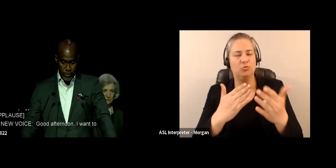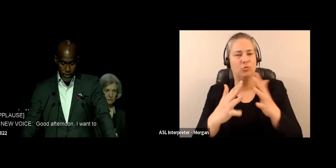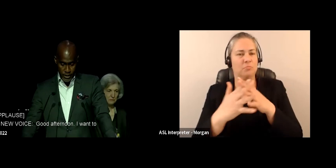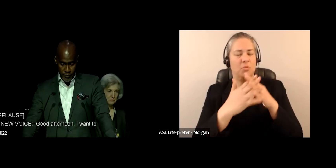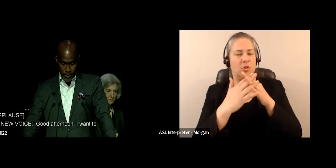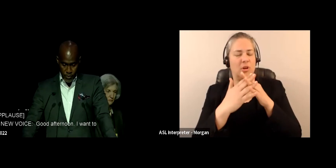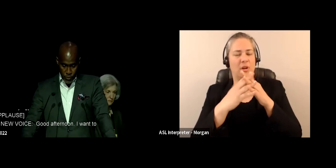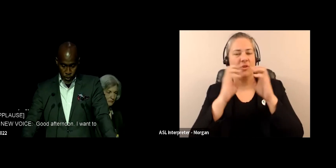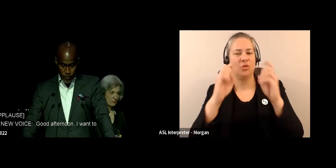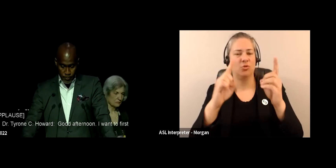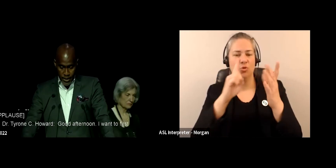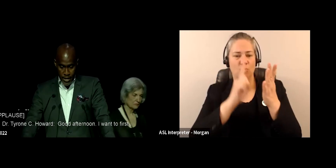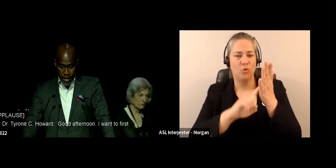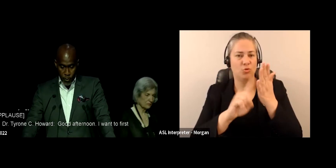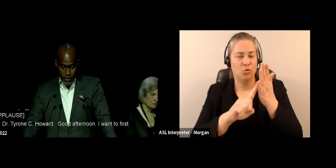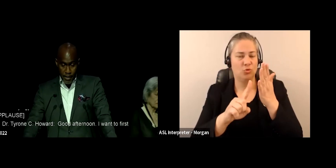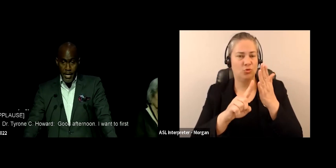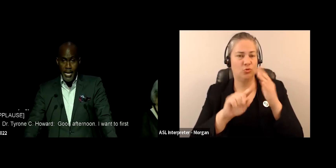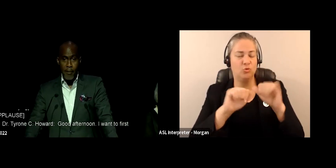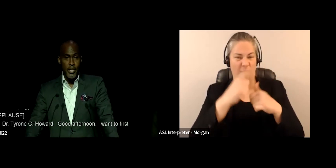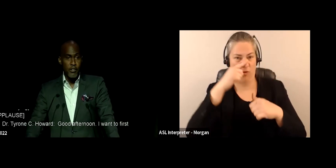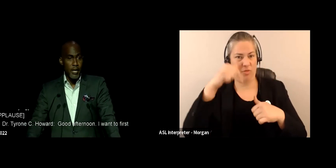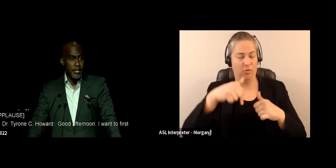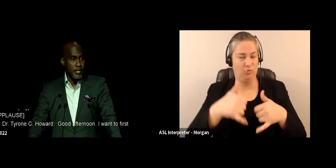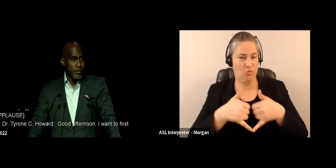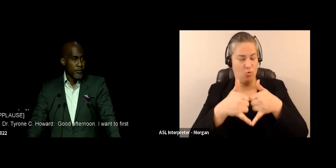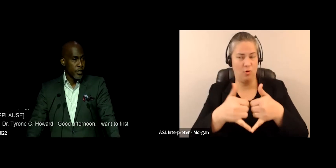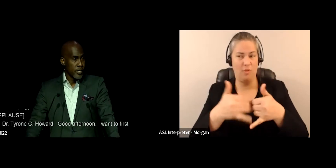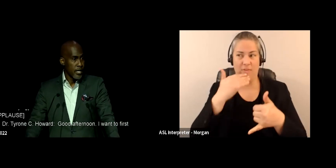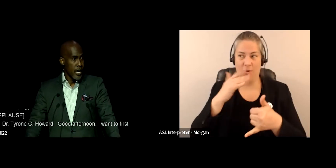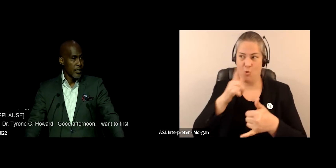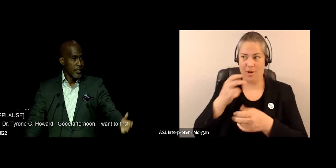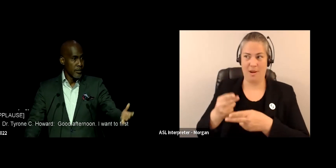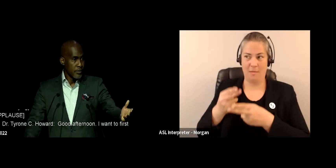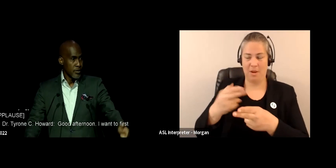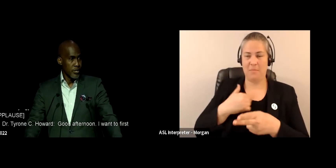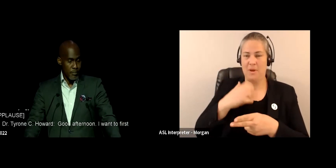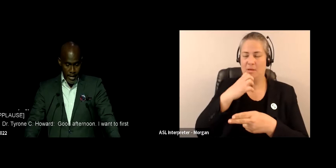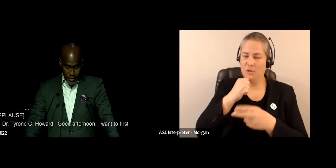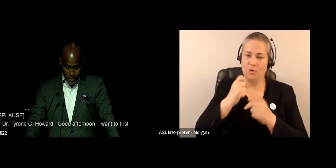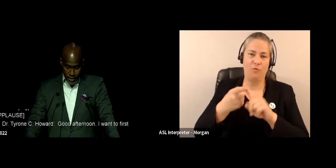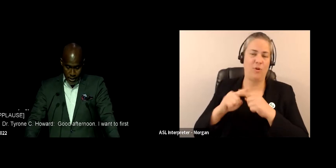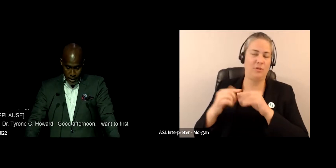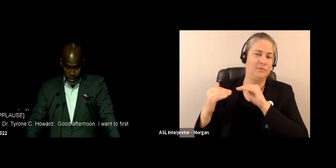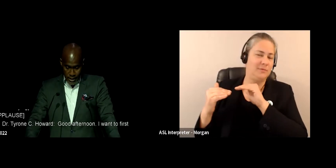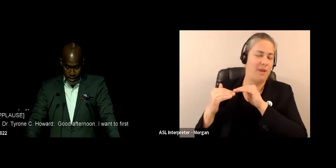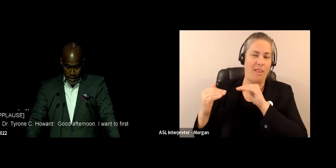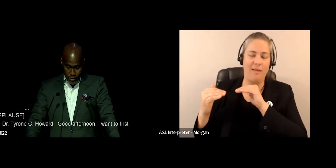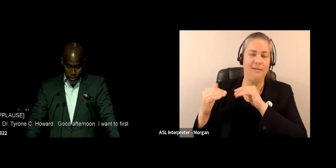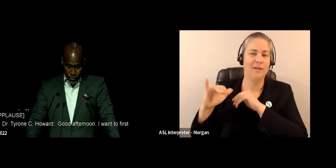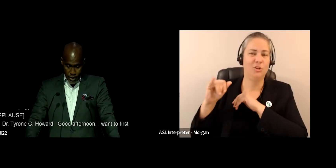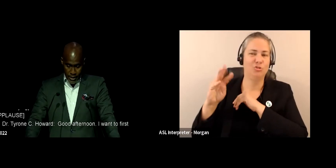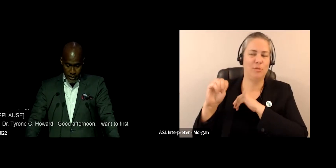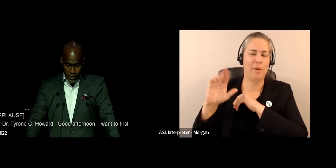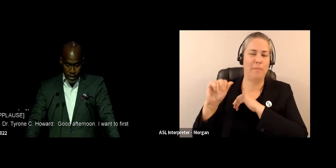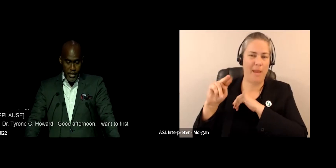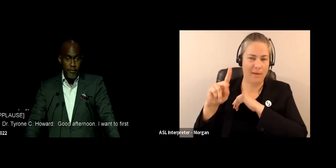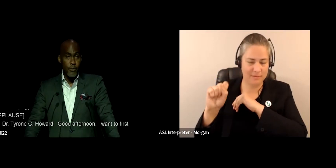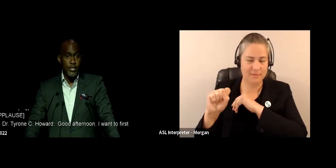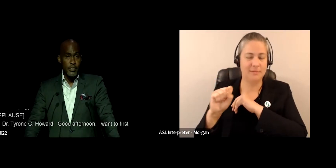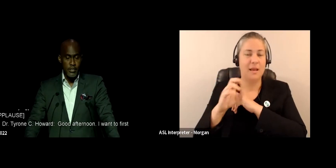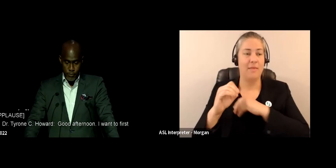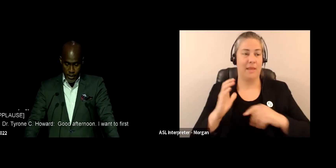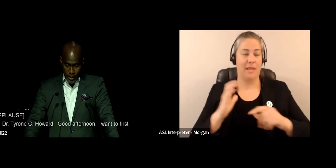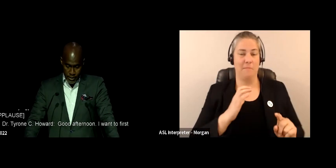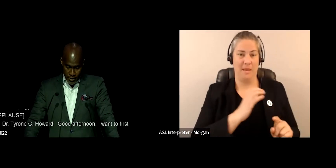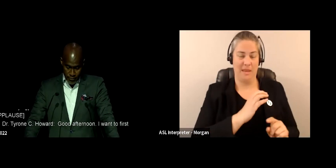Research Association for this award. I want to thank my nominator, my dear friend, colleague, Jim Banks. I also want to acknowledge the committee